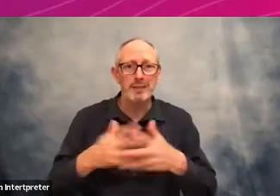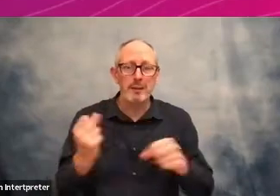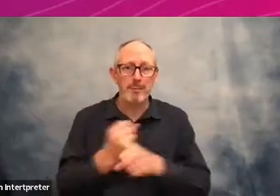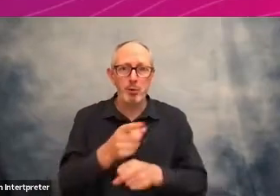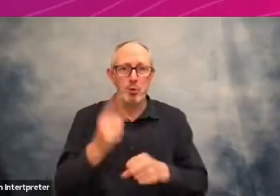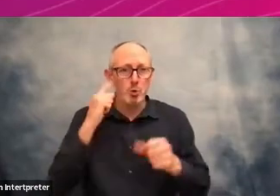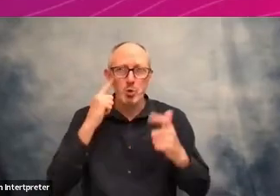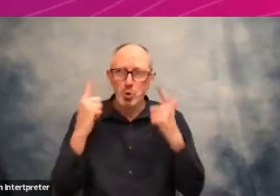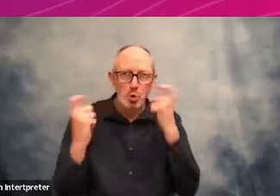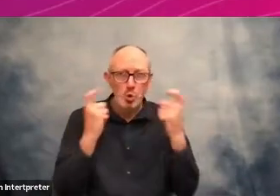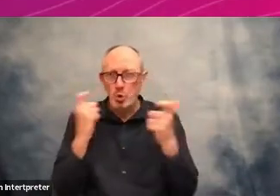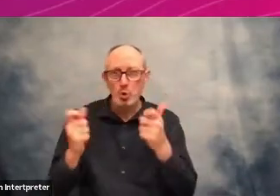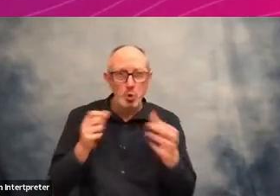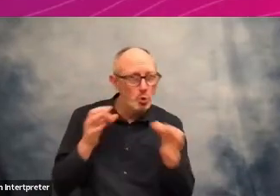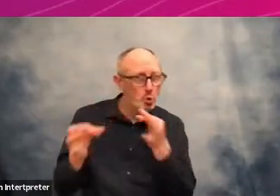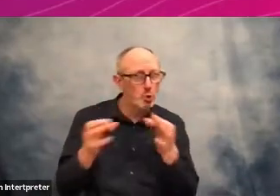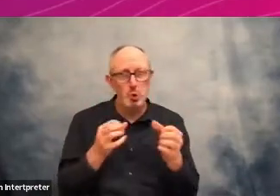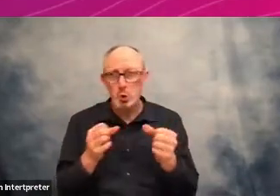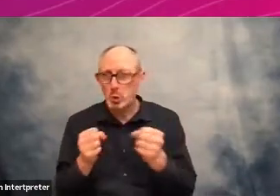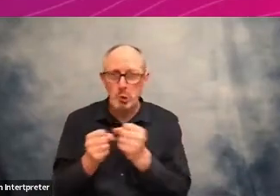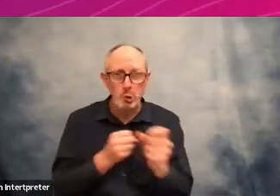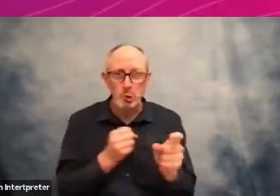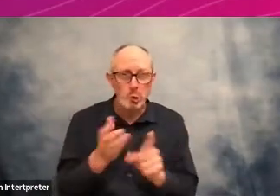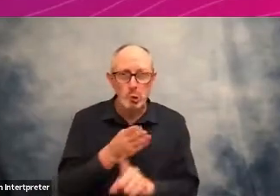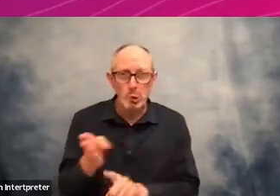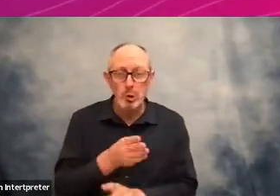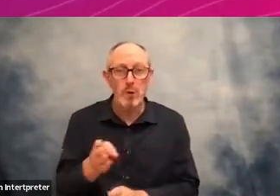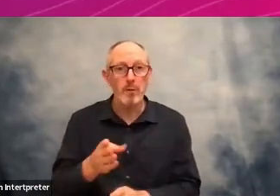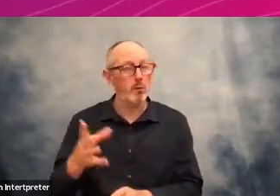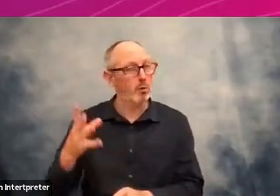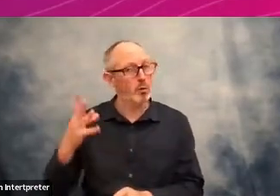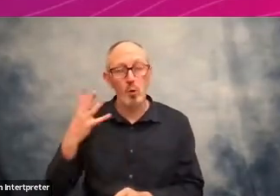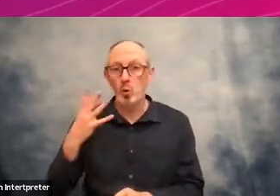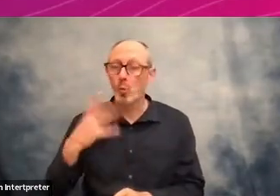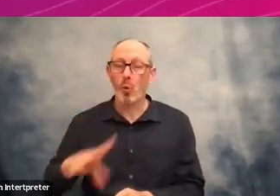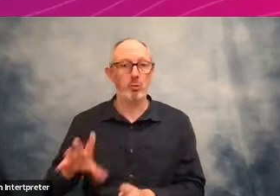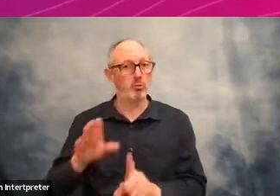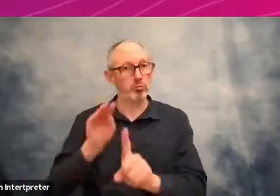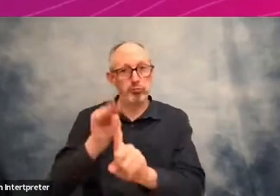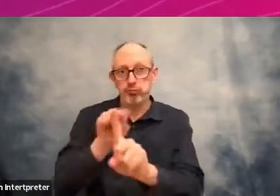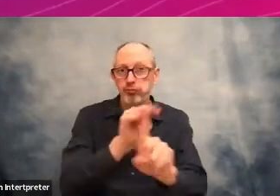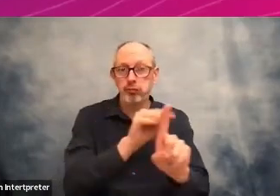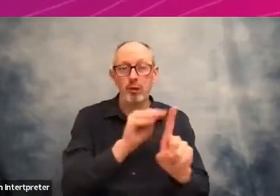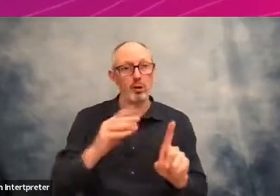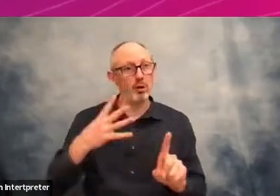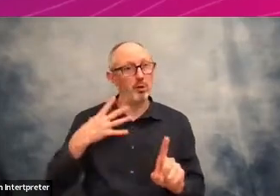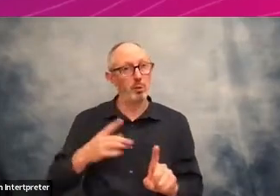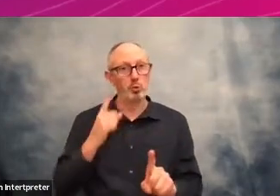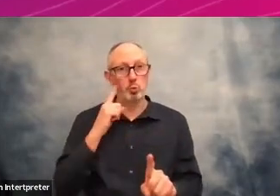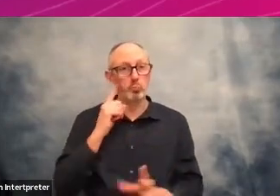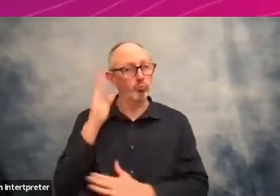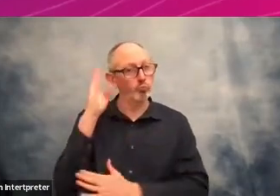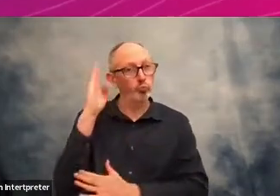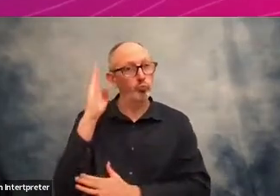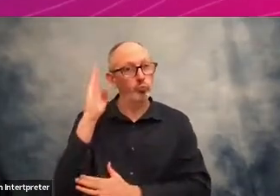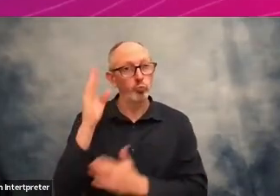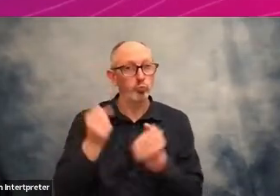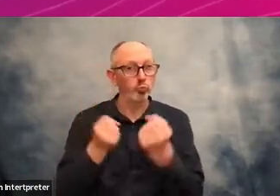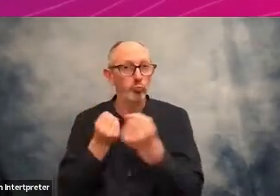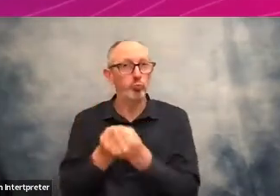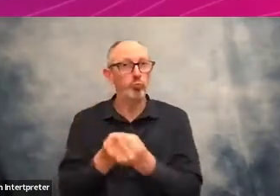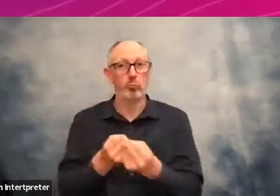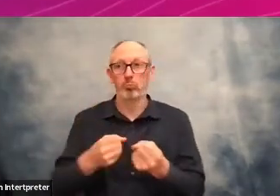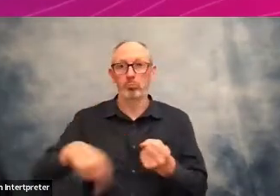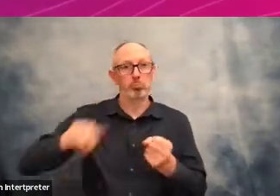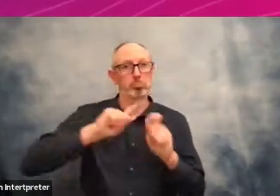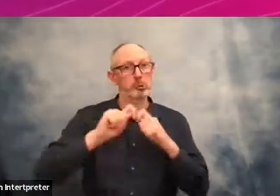You have the qualities that investors chase, partners bet on, and great teams rally behind. It's domain expertise